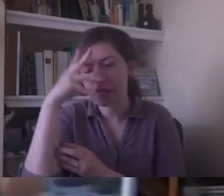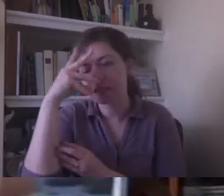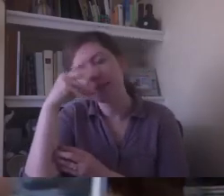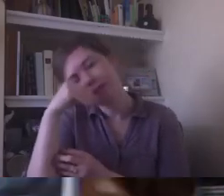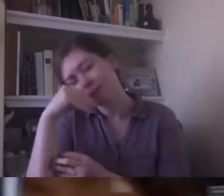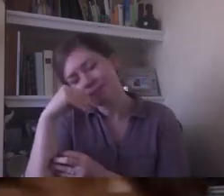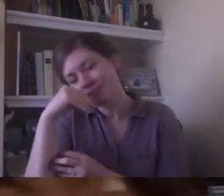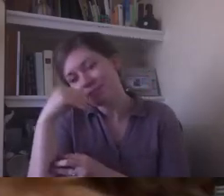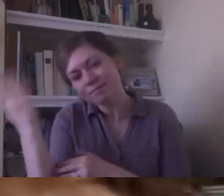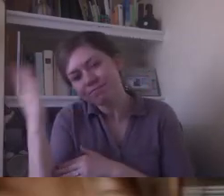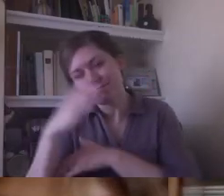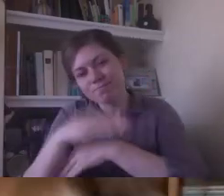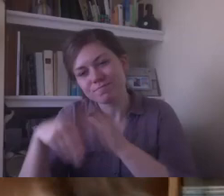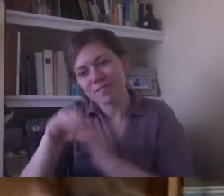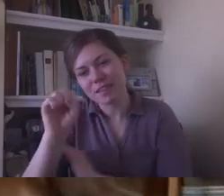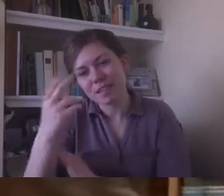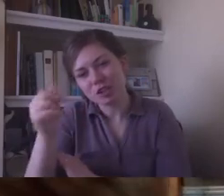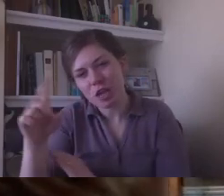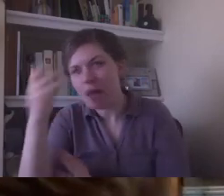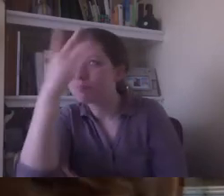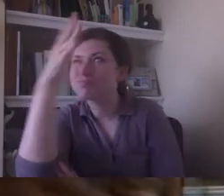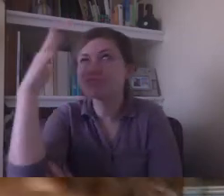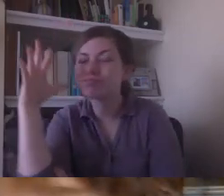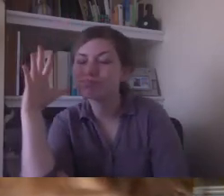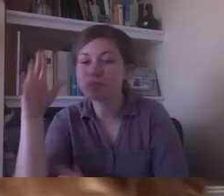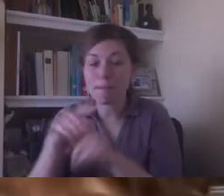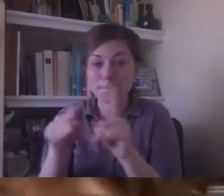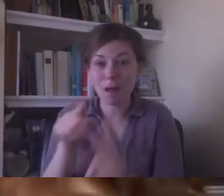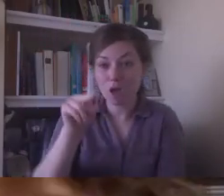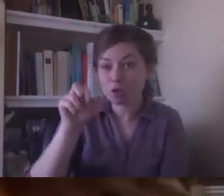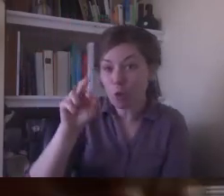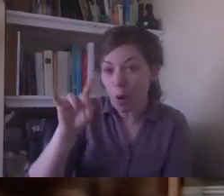shade. But not Norbert.